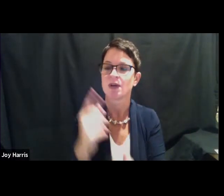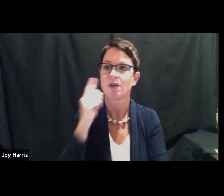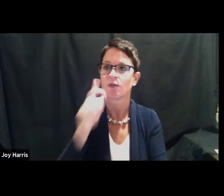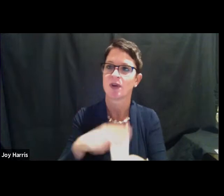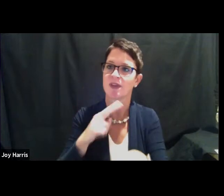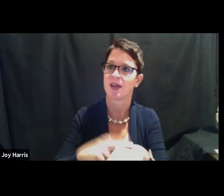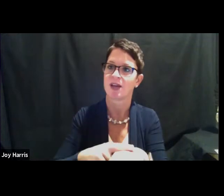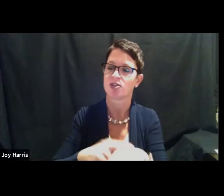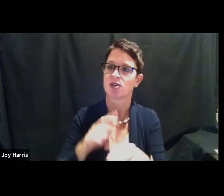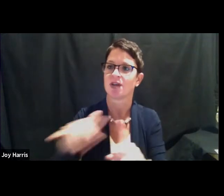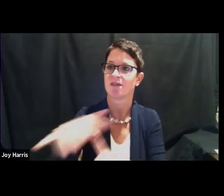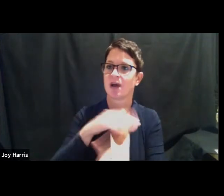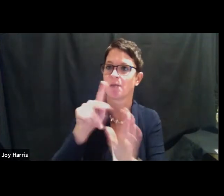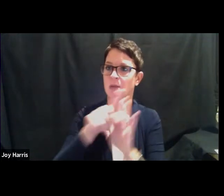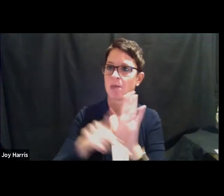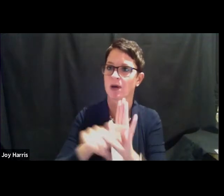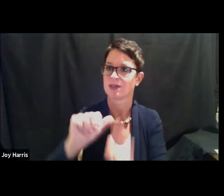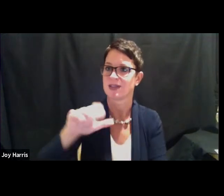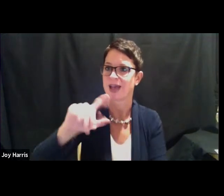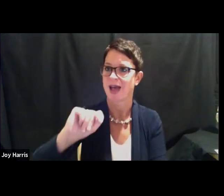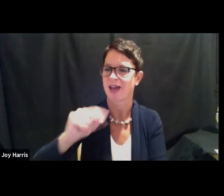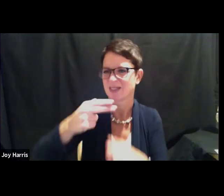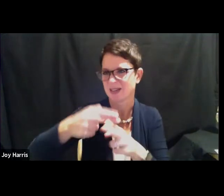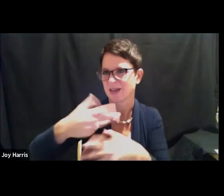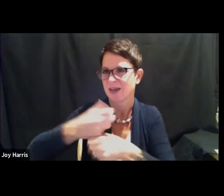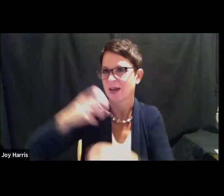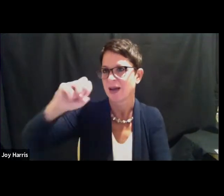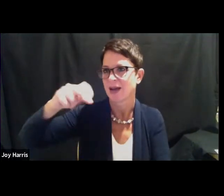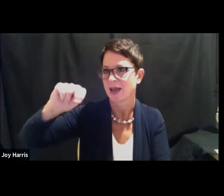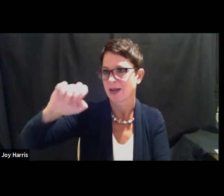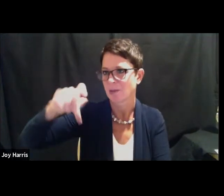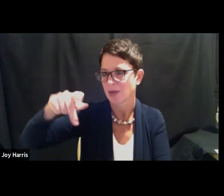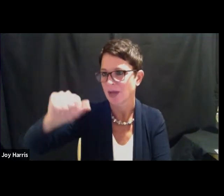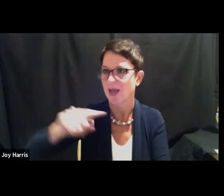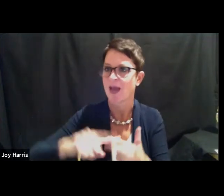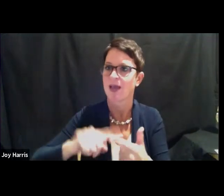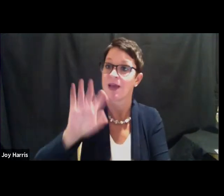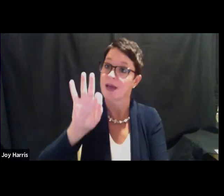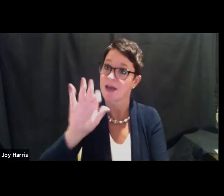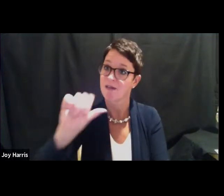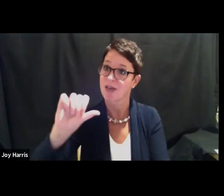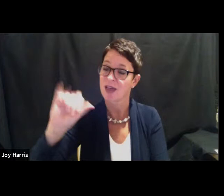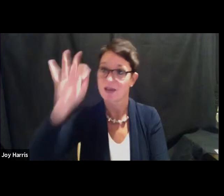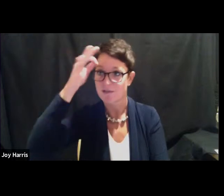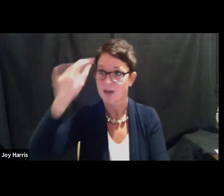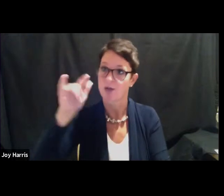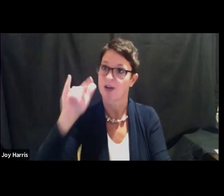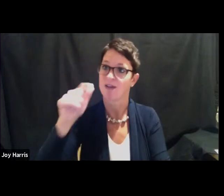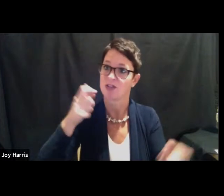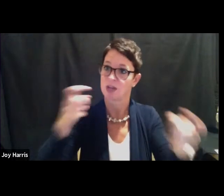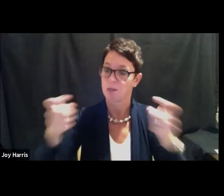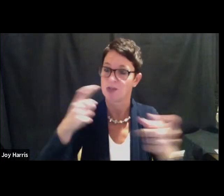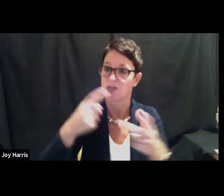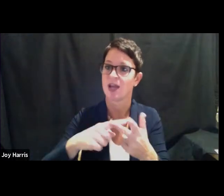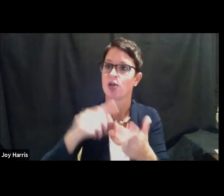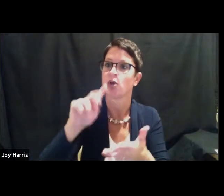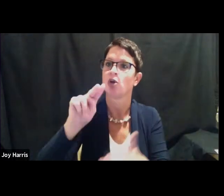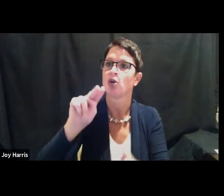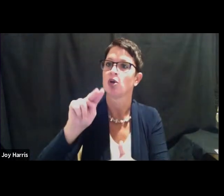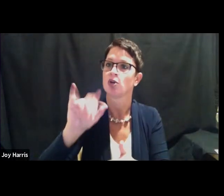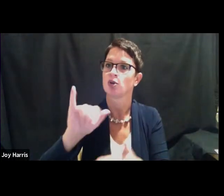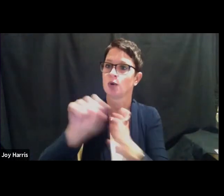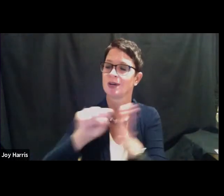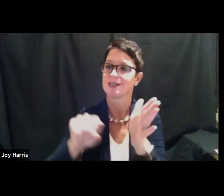National Environmental Policy Act, the Federal Aviation Administration, and the New York State Eminent